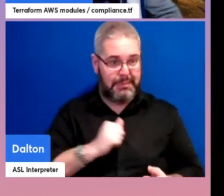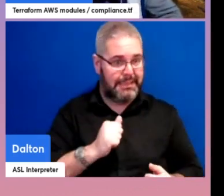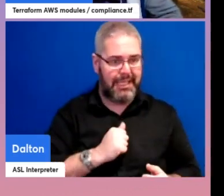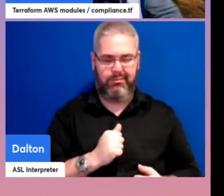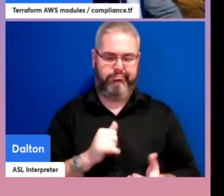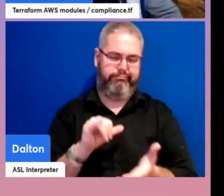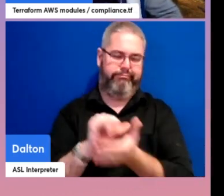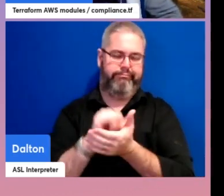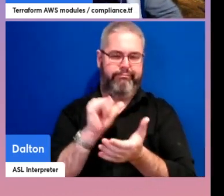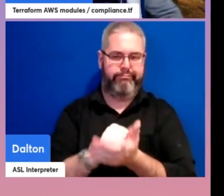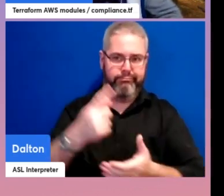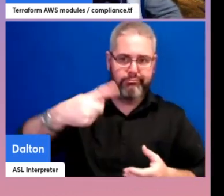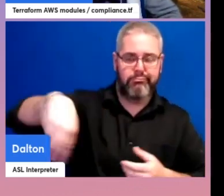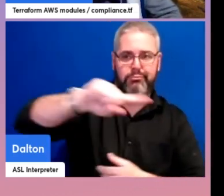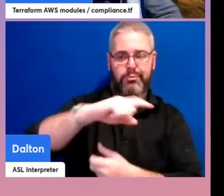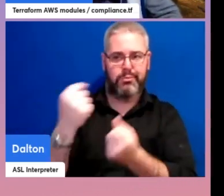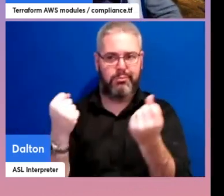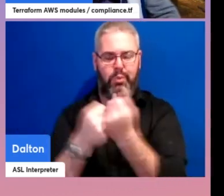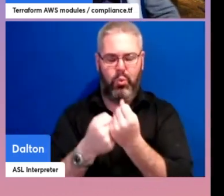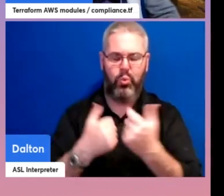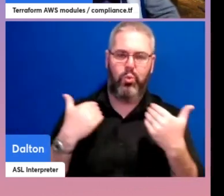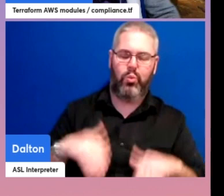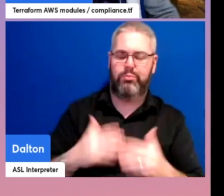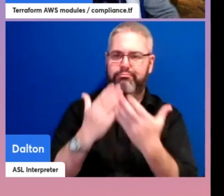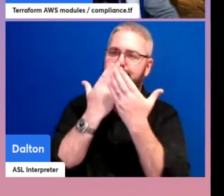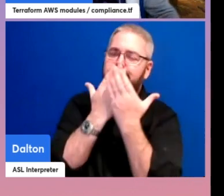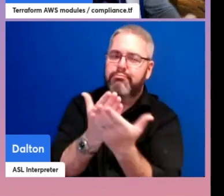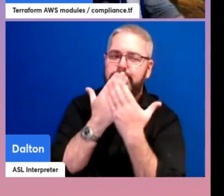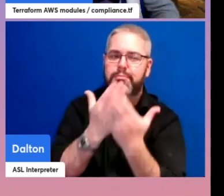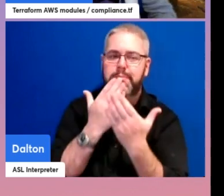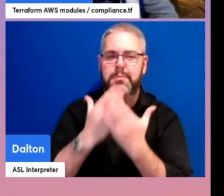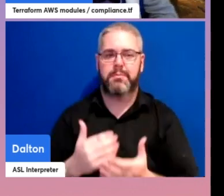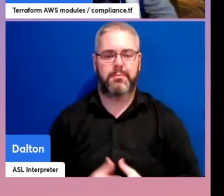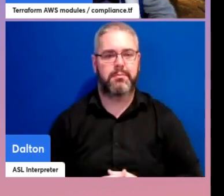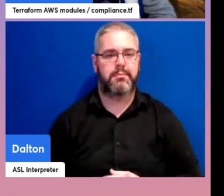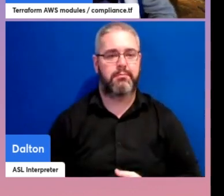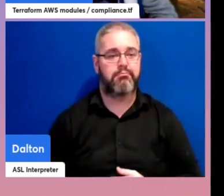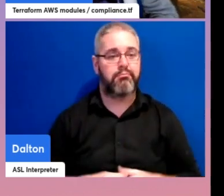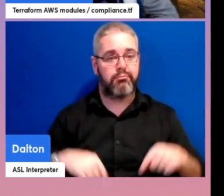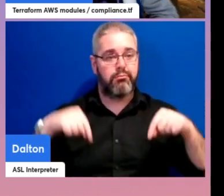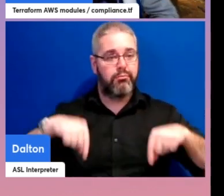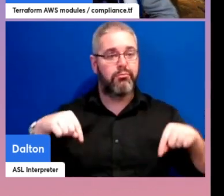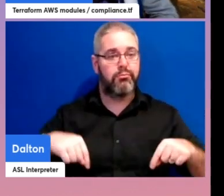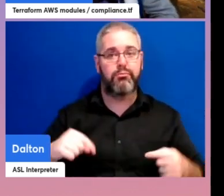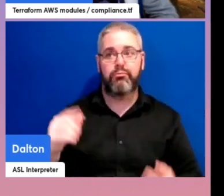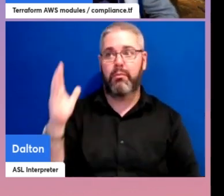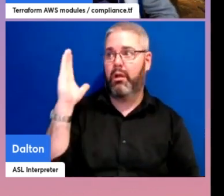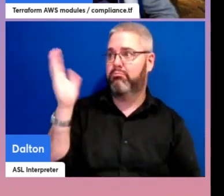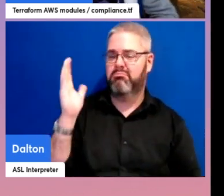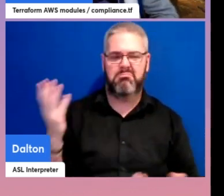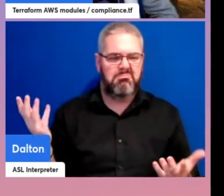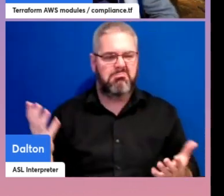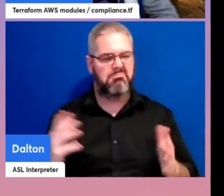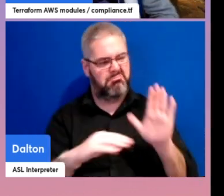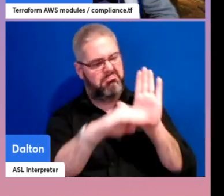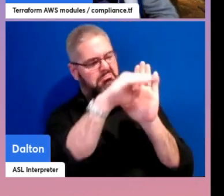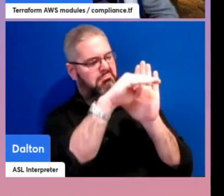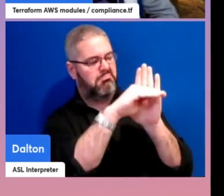support. So thank you very much for that. So agenda for the talk is pretty straightforward.